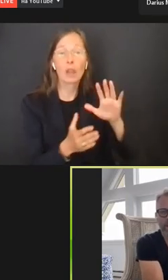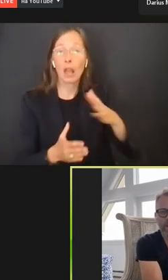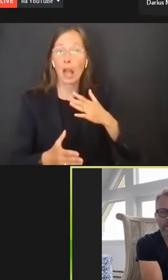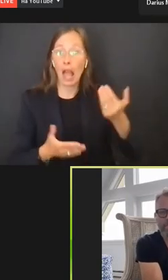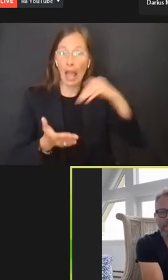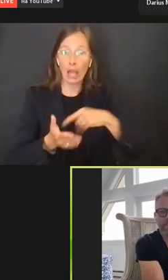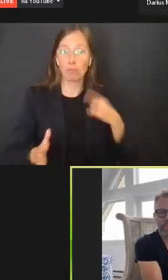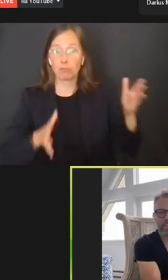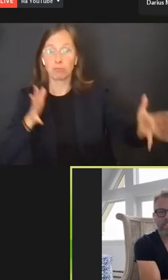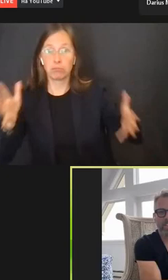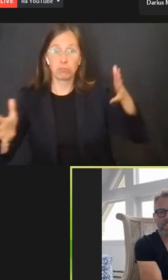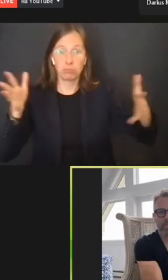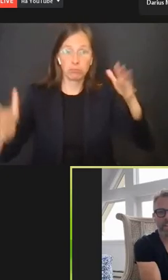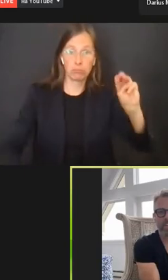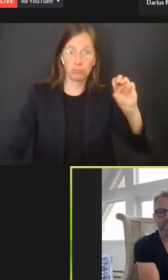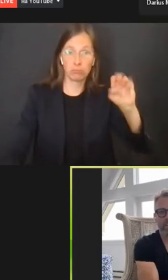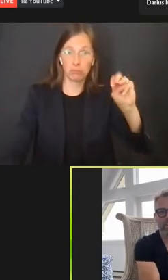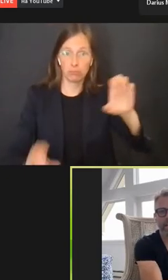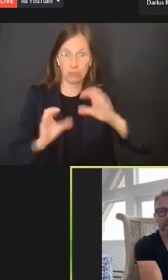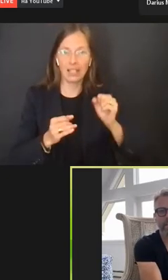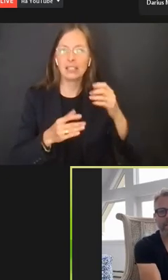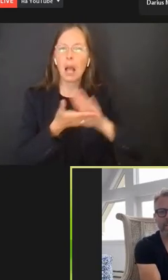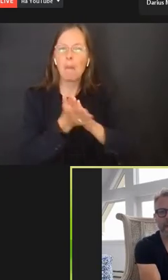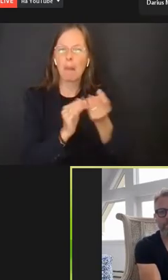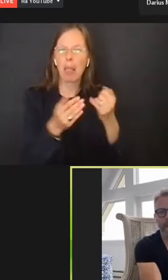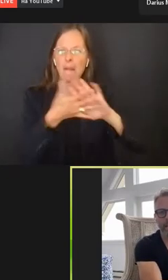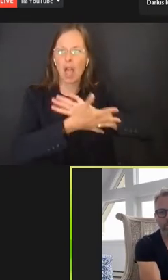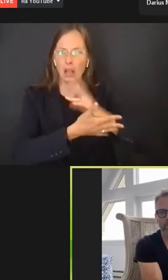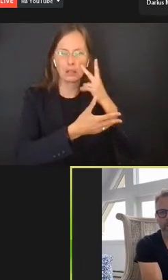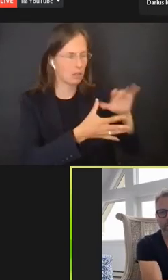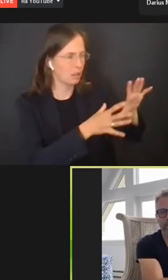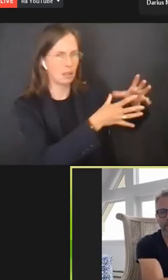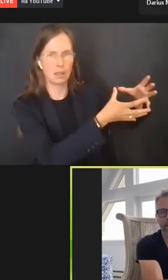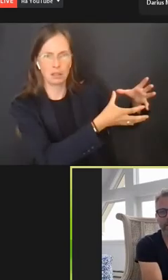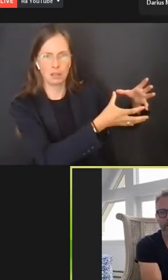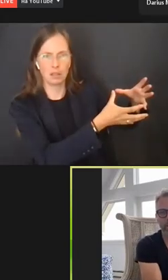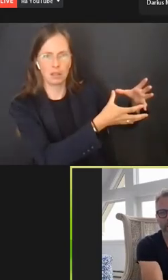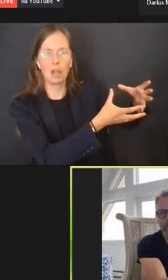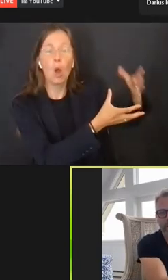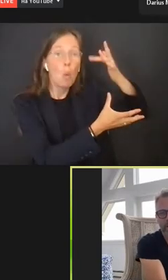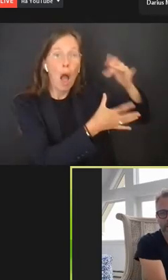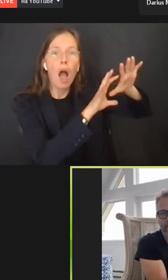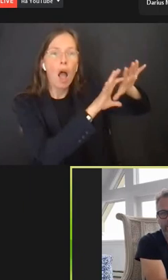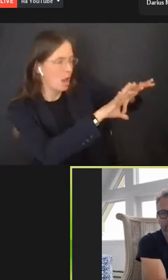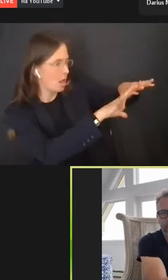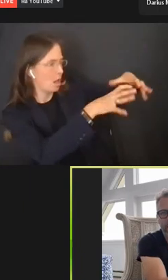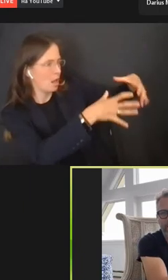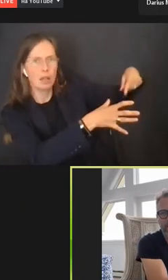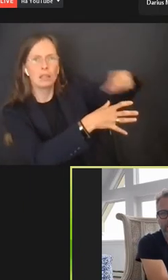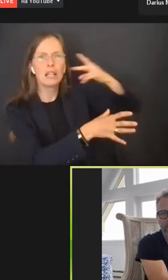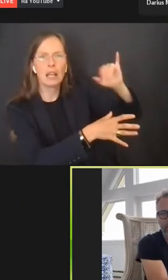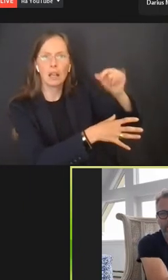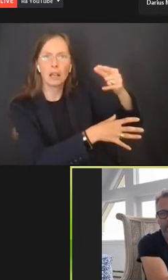this got vague because you can see there's some vagaries here. It's like, I think that little subplot lives in an igloo. It's in the